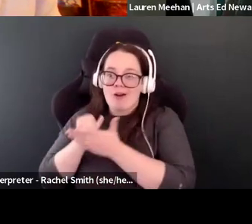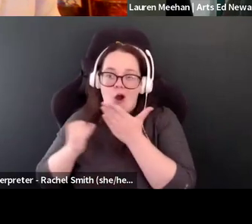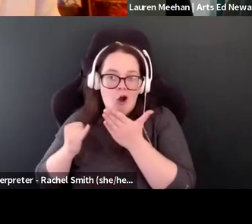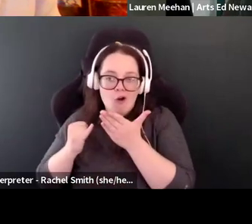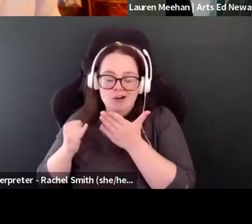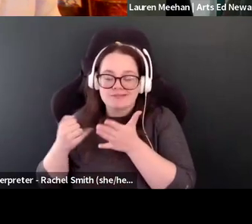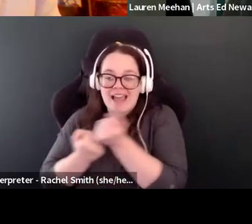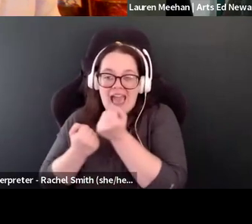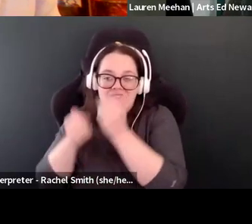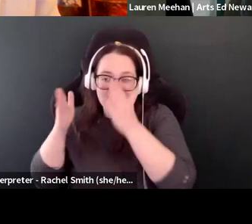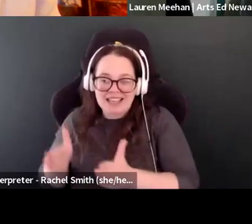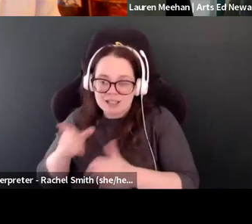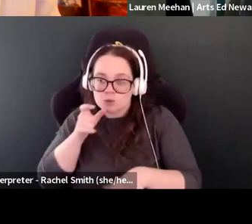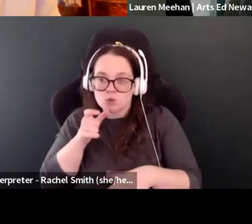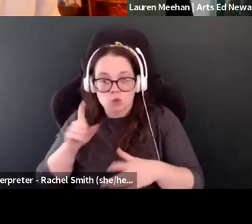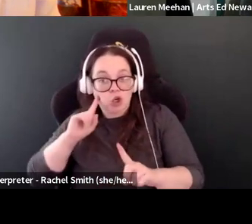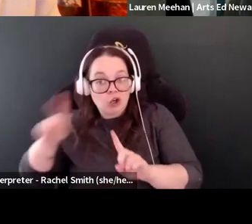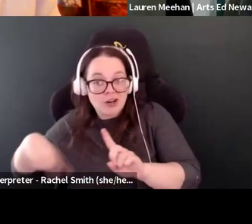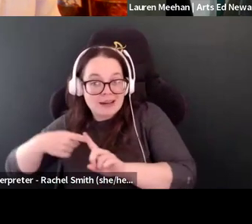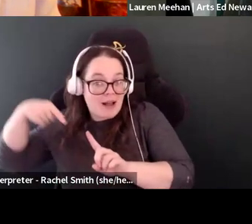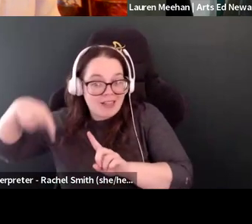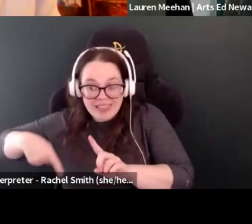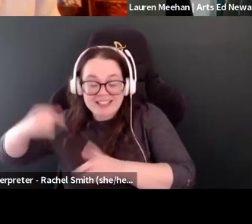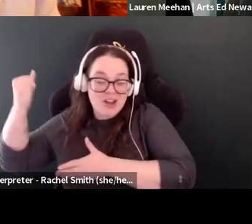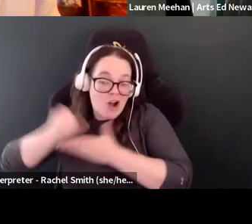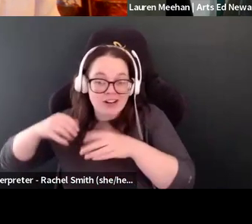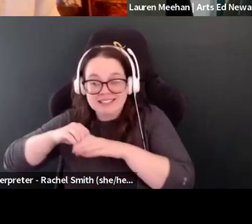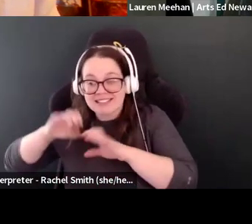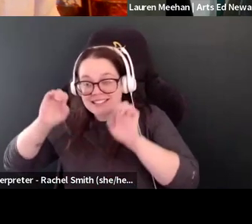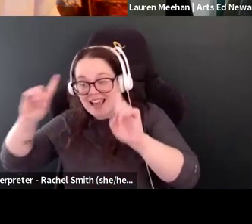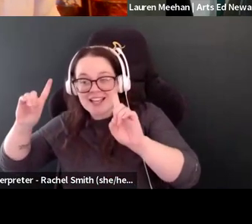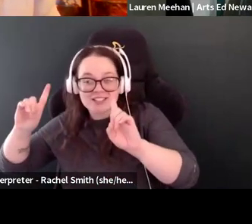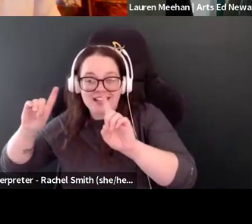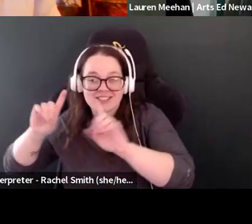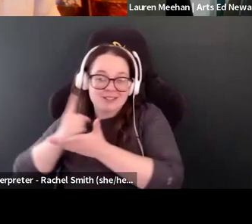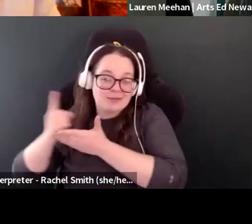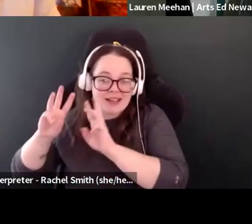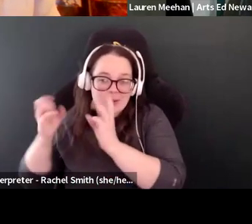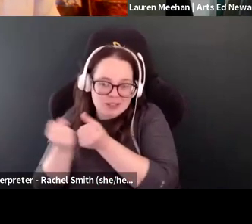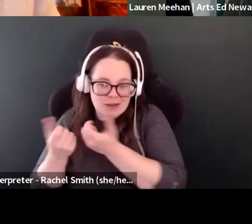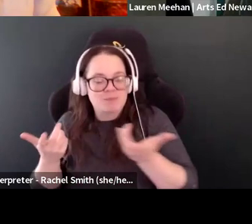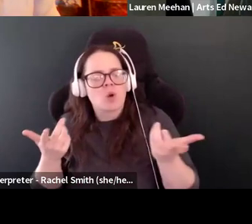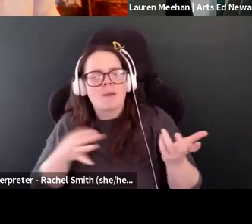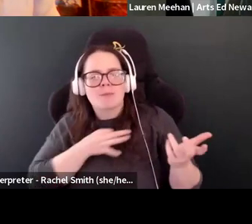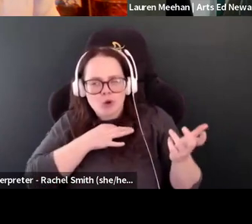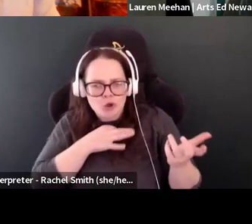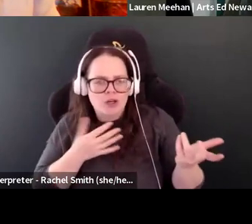advocates who heard about an Arts and Education Week webinar. What are some of the things